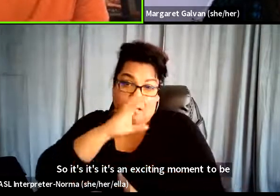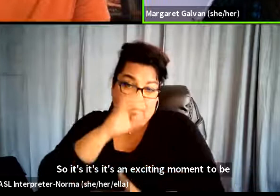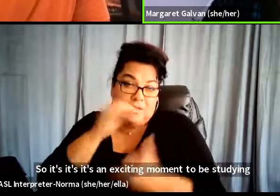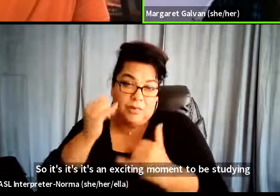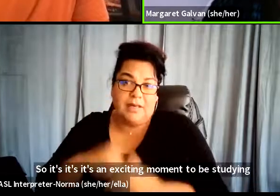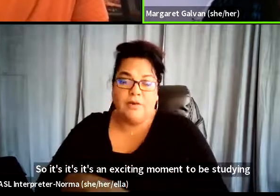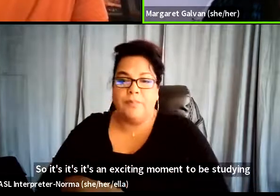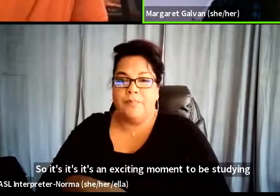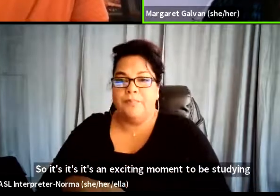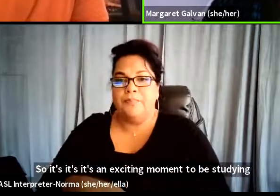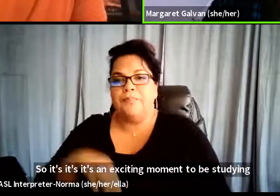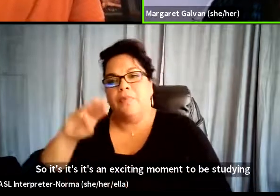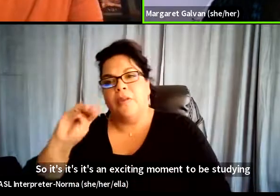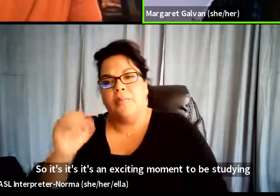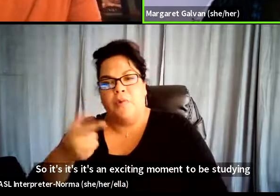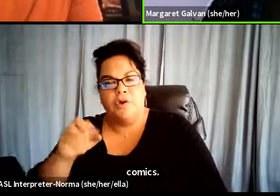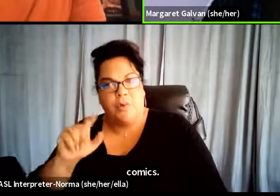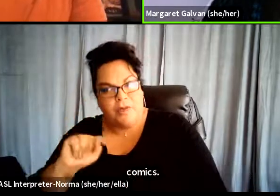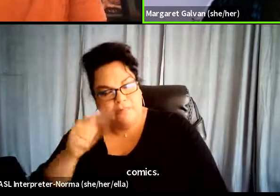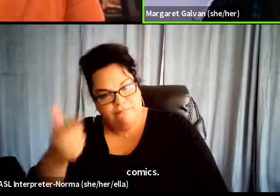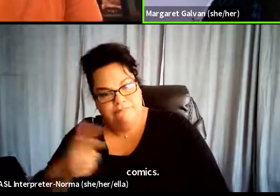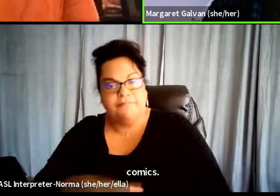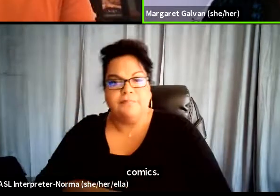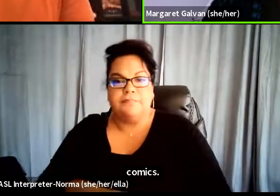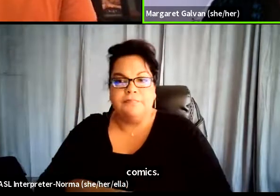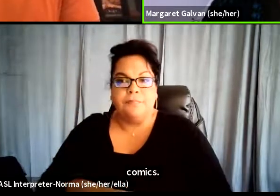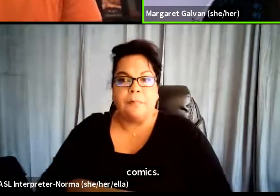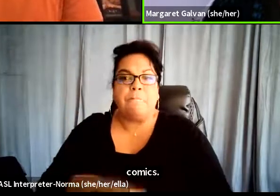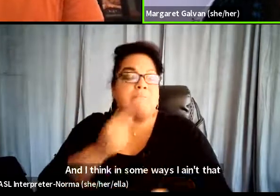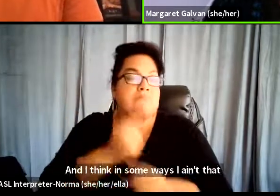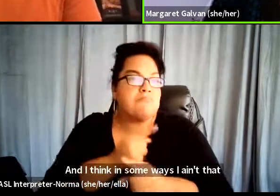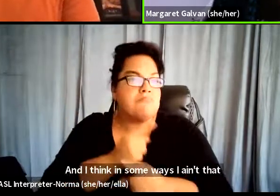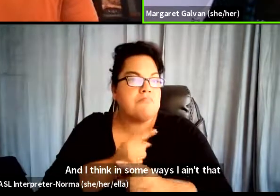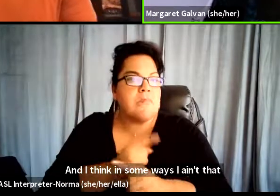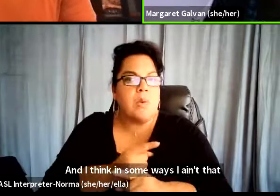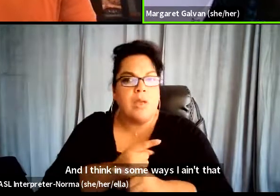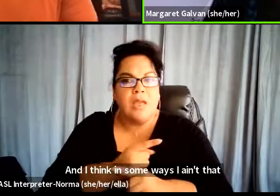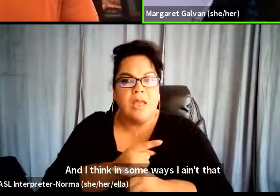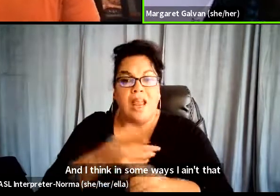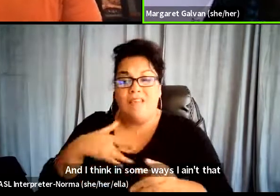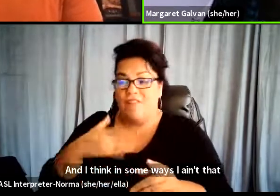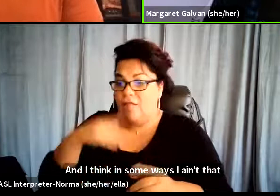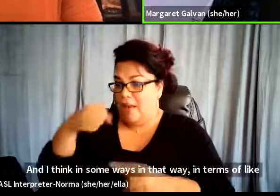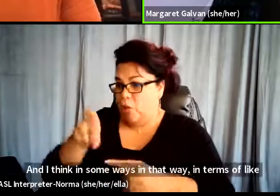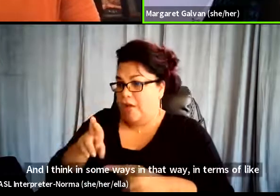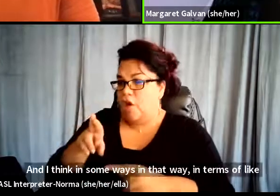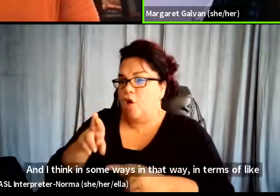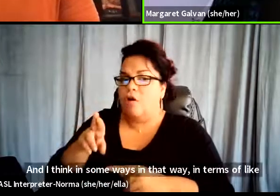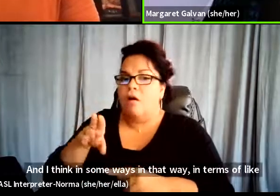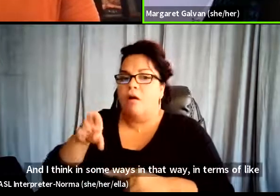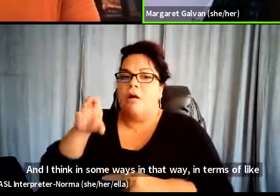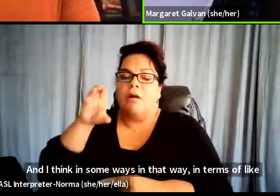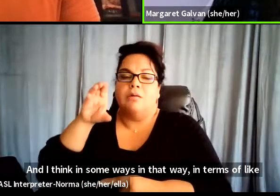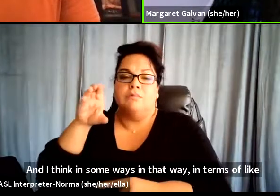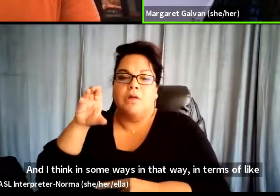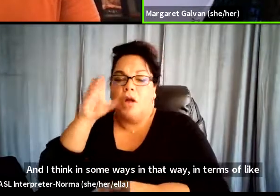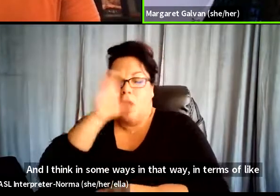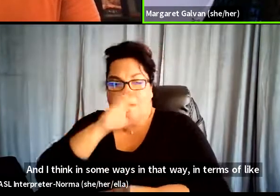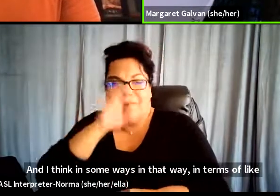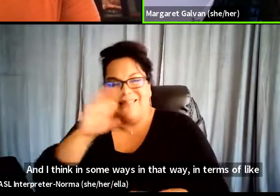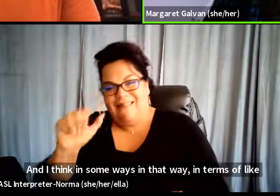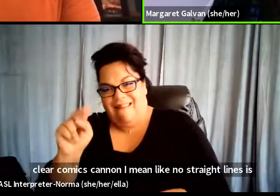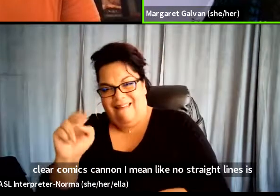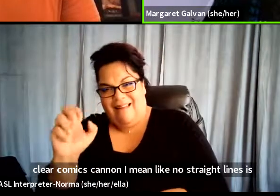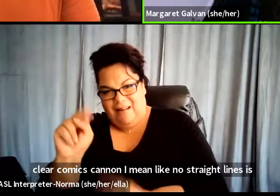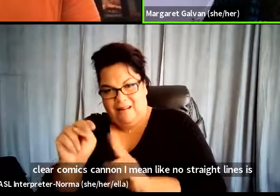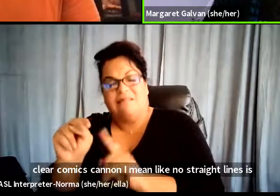And I think in some ways, I mean, um, that in terms of like queer comics canon, I mean, like no straight lines is doing that work. I'm